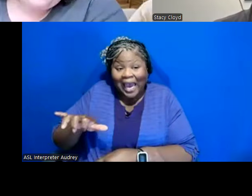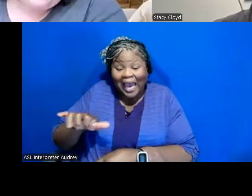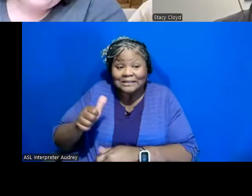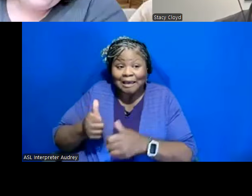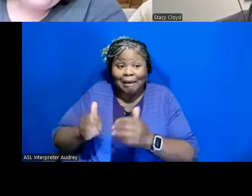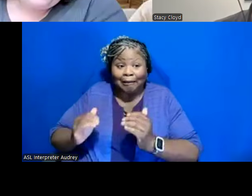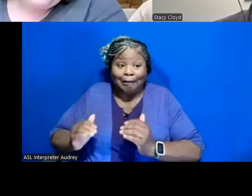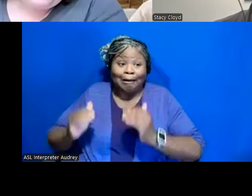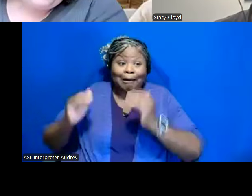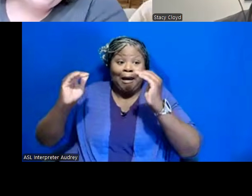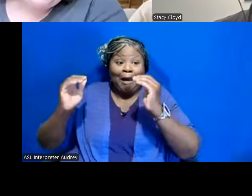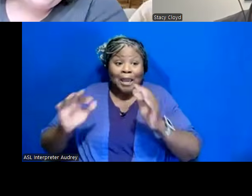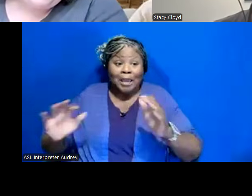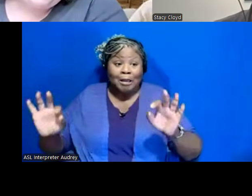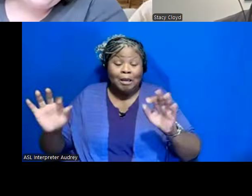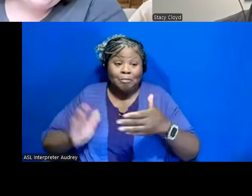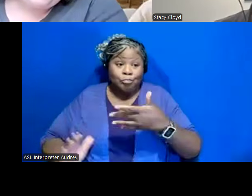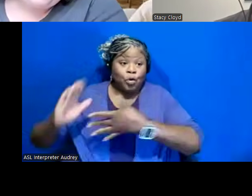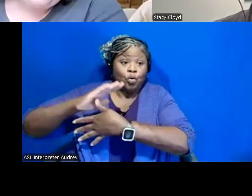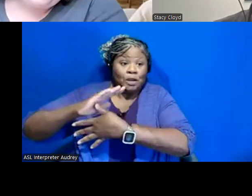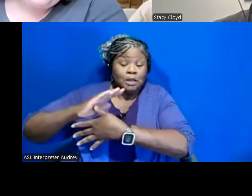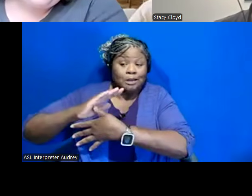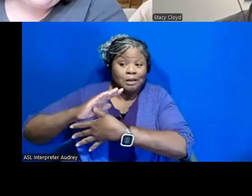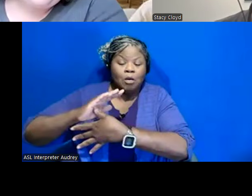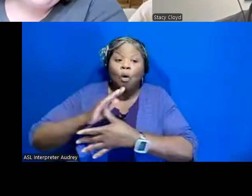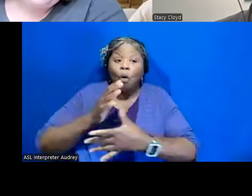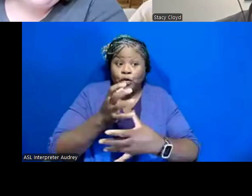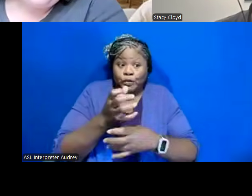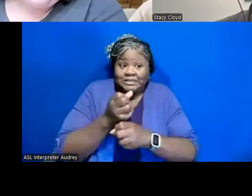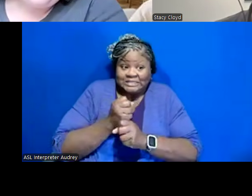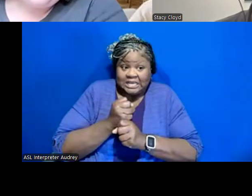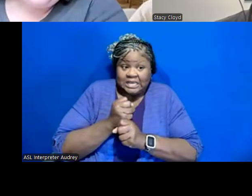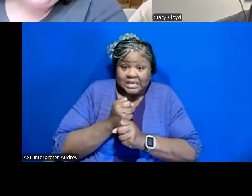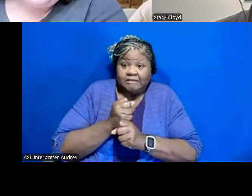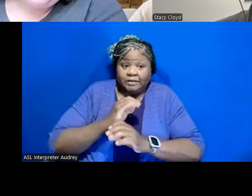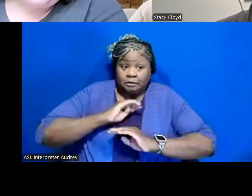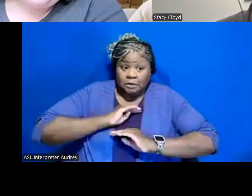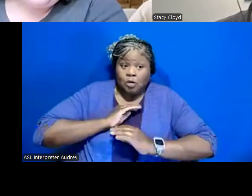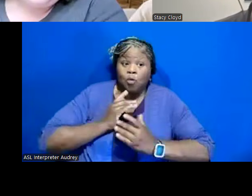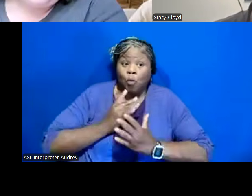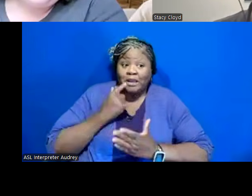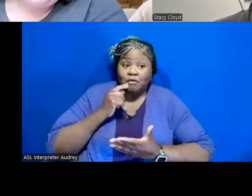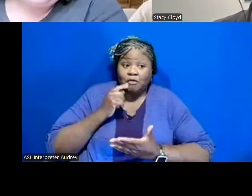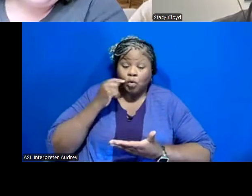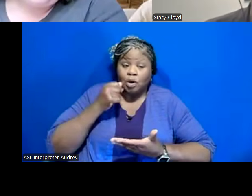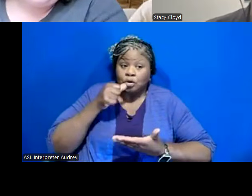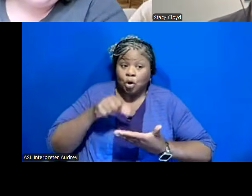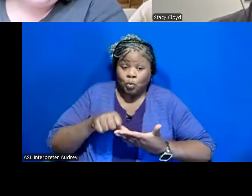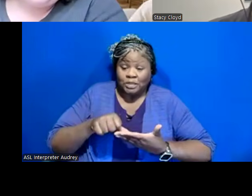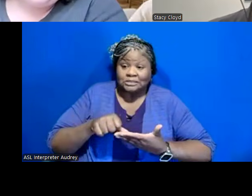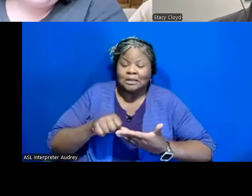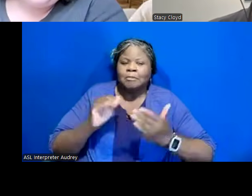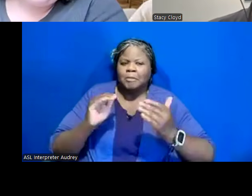priority. If somebody has received what they are supposed to be getting and is waiting for a notice, that may be a